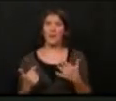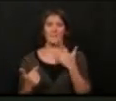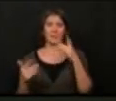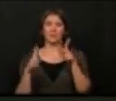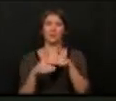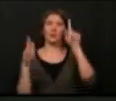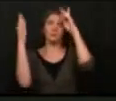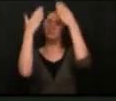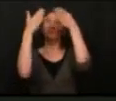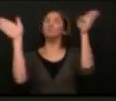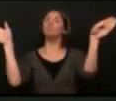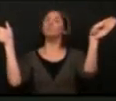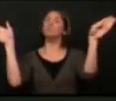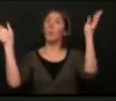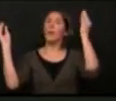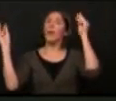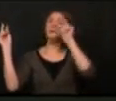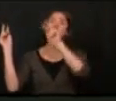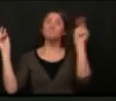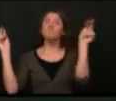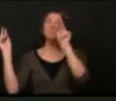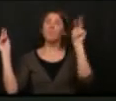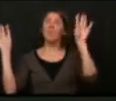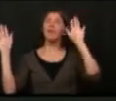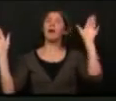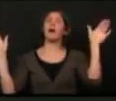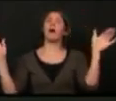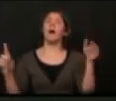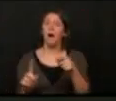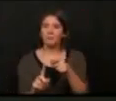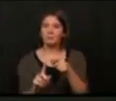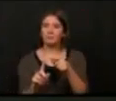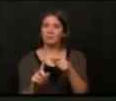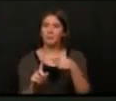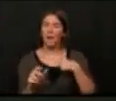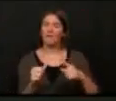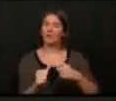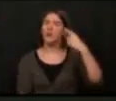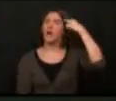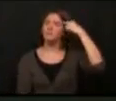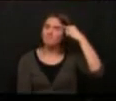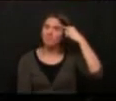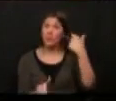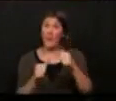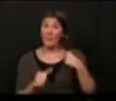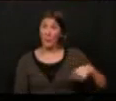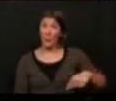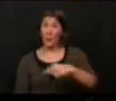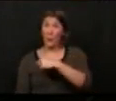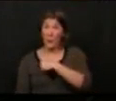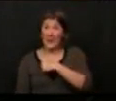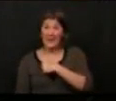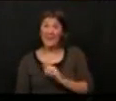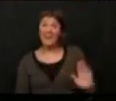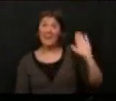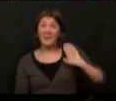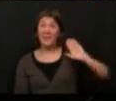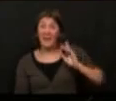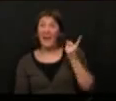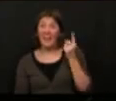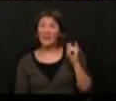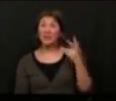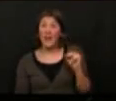broad, and I like to start with the memory of several of us being holed up in a room in